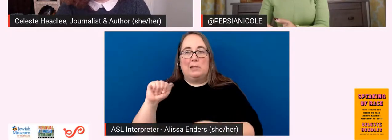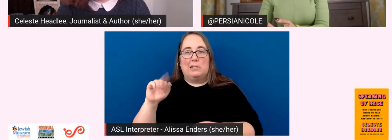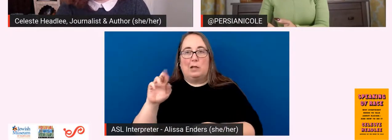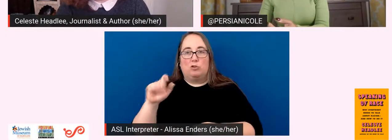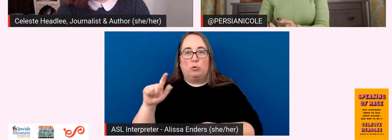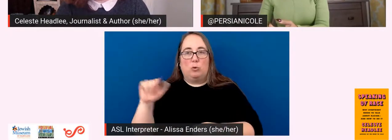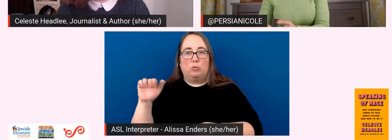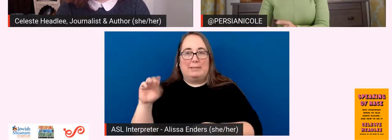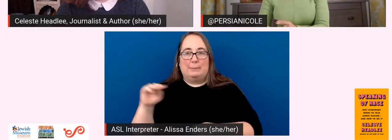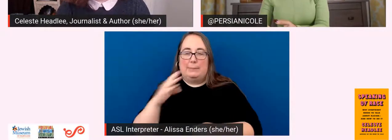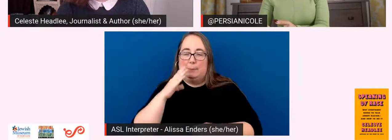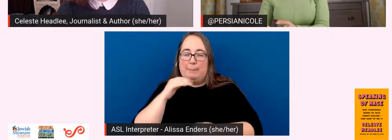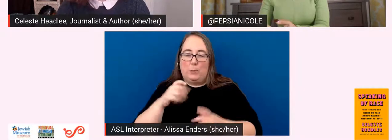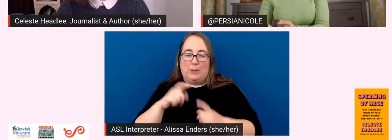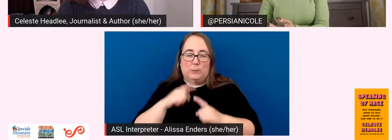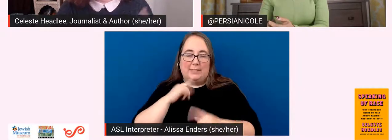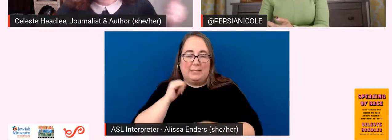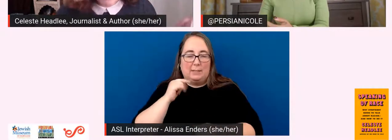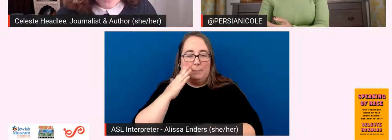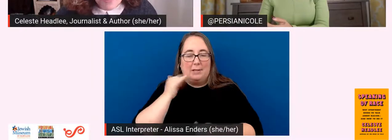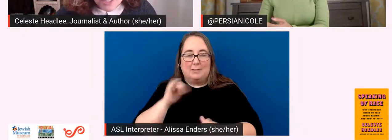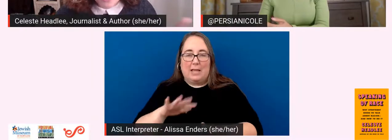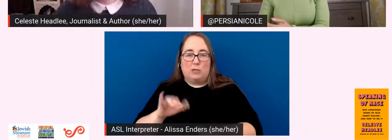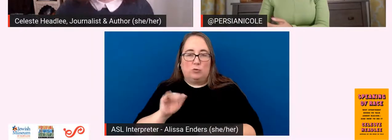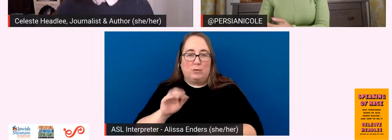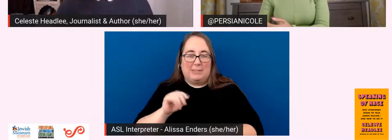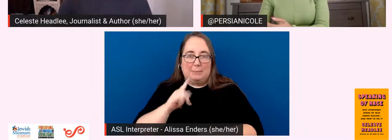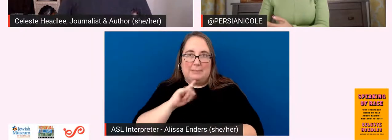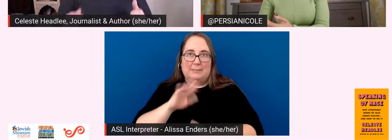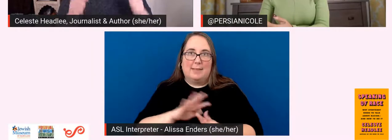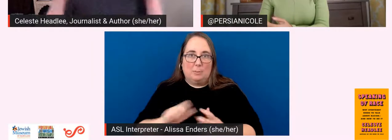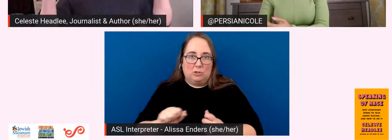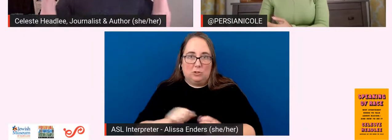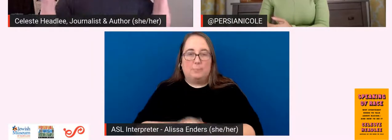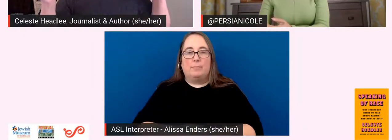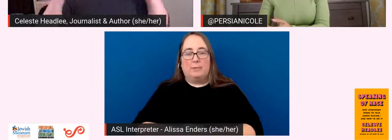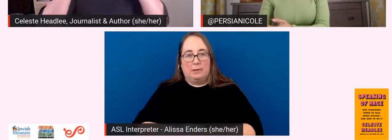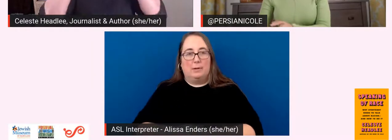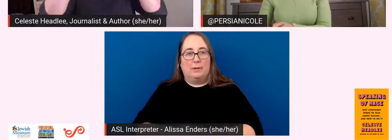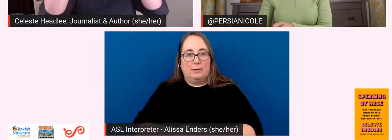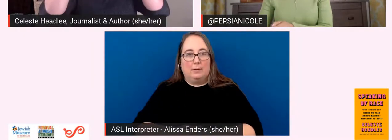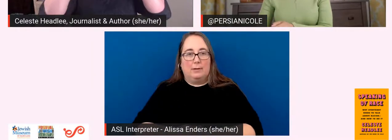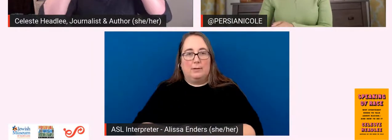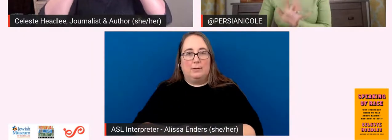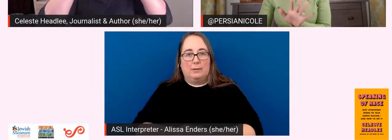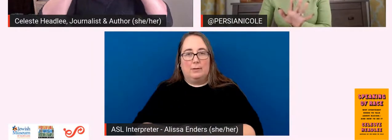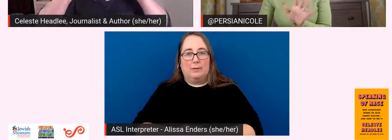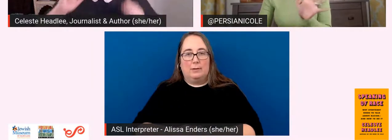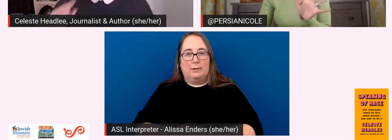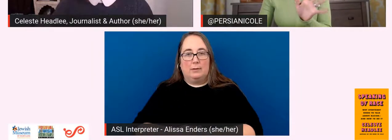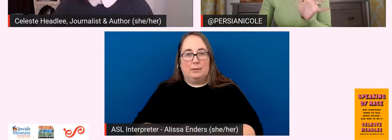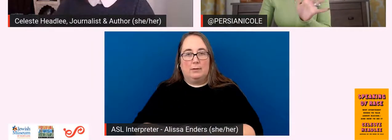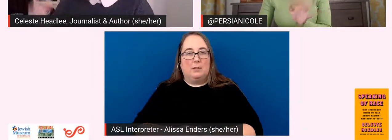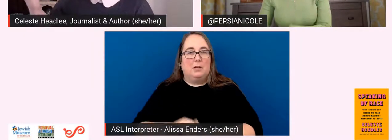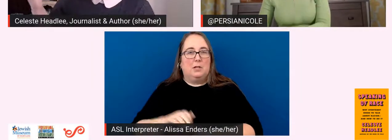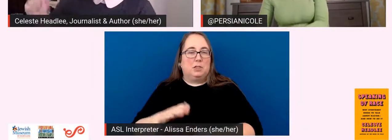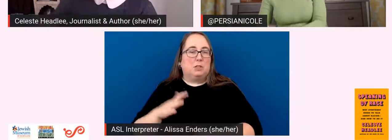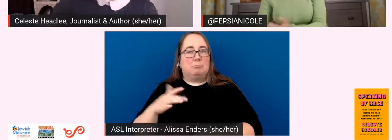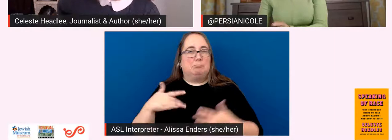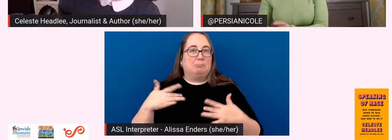bad way to say it, because casual racism is extremely damaging. Yeah. Not very casual. I'm just casually racist.